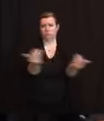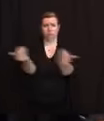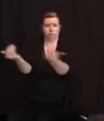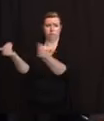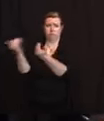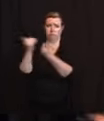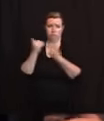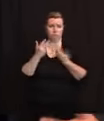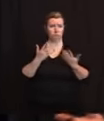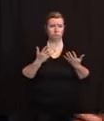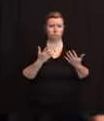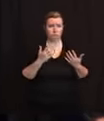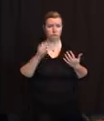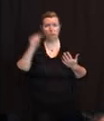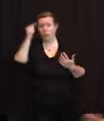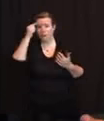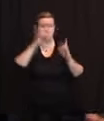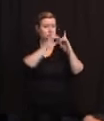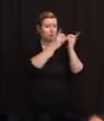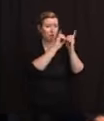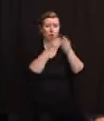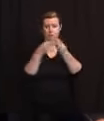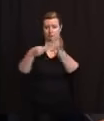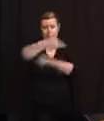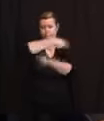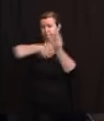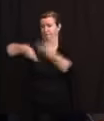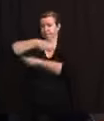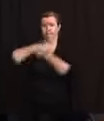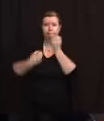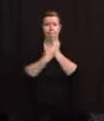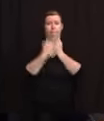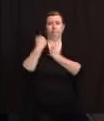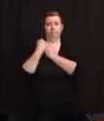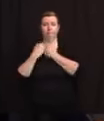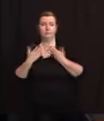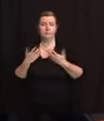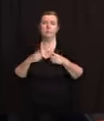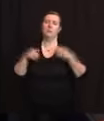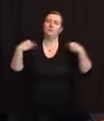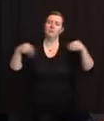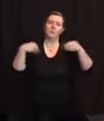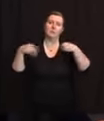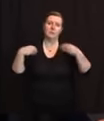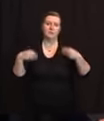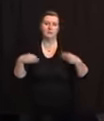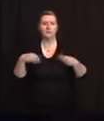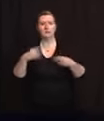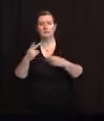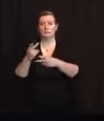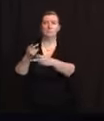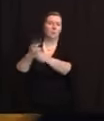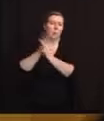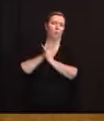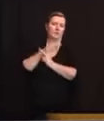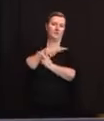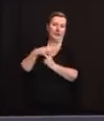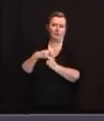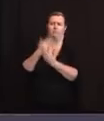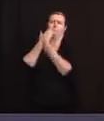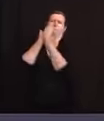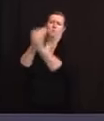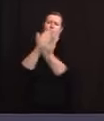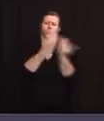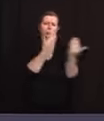colleagues in the cabinet and front office for being so ready, willing, and able to send staff our way to help us out. Thank you, Rob. I'm going to mask up